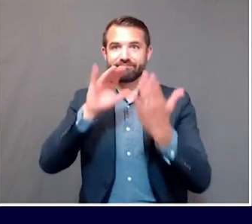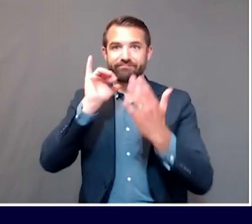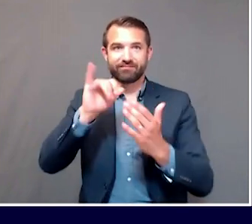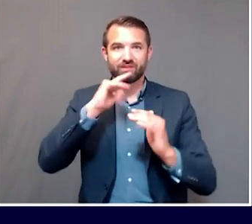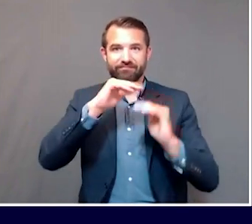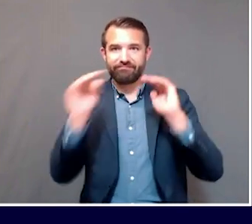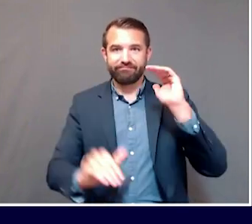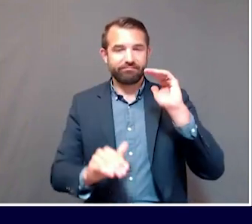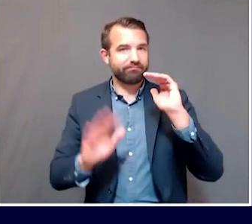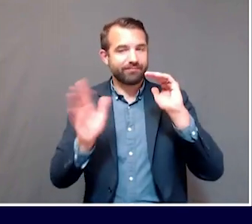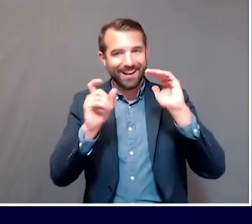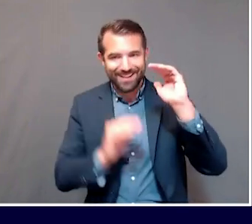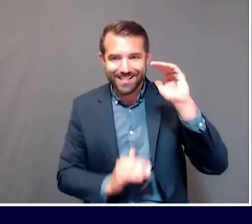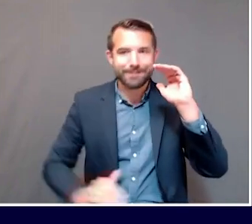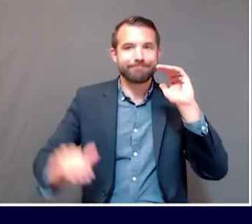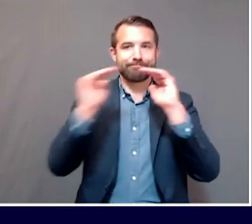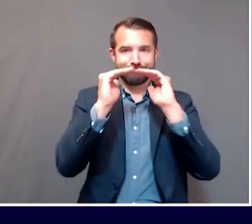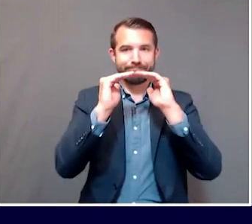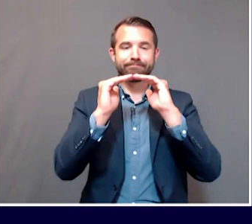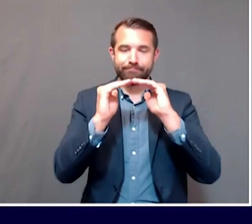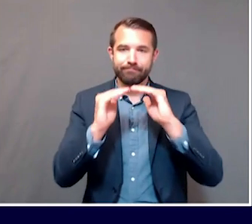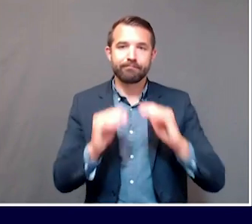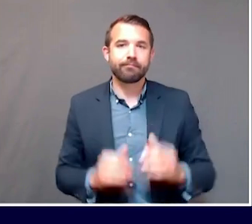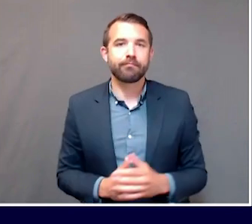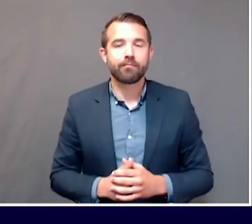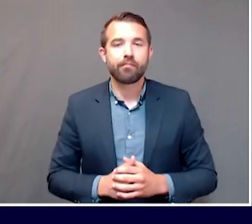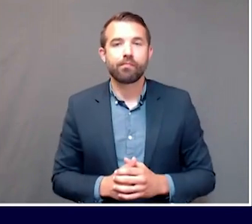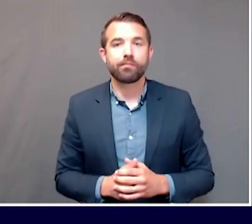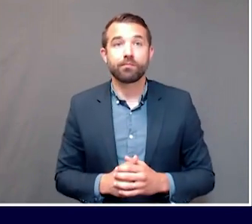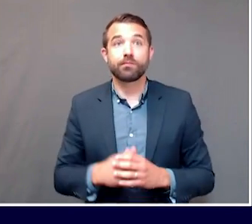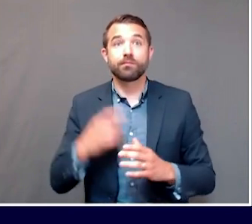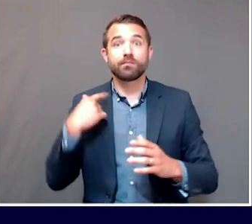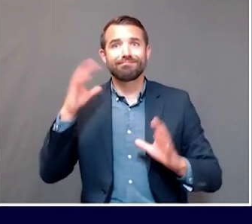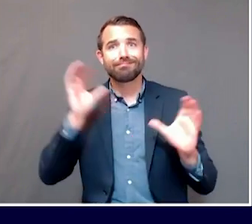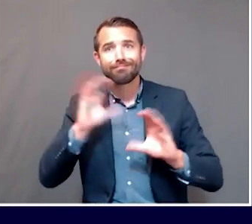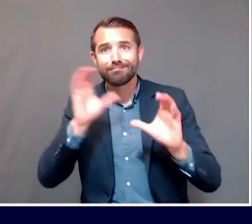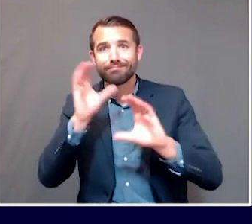and we are looking for options to address them.